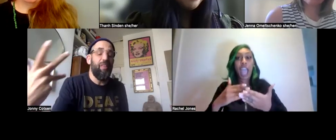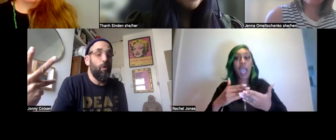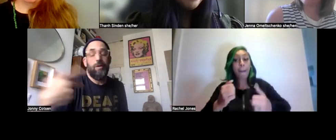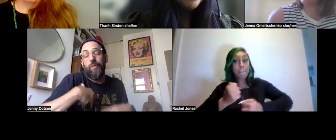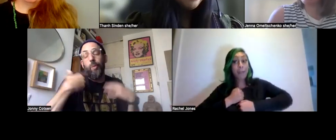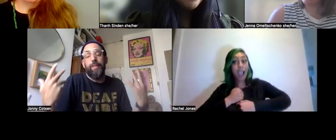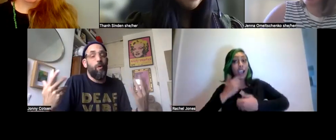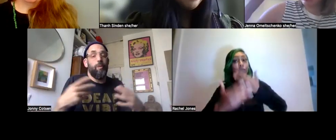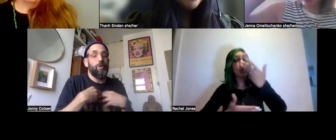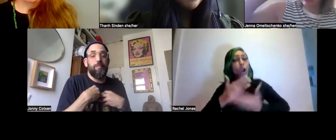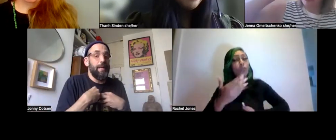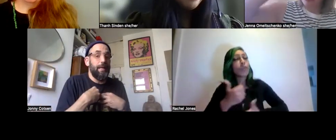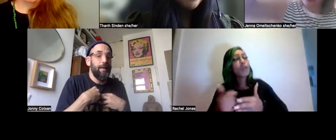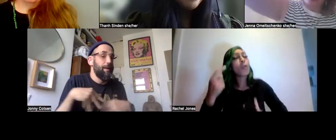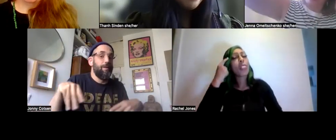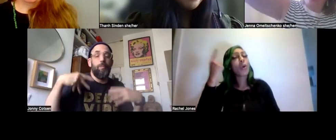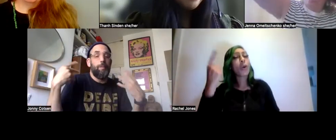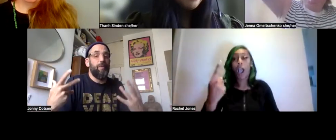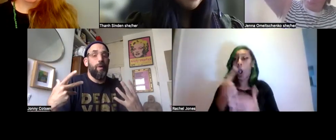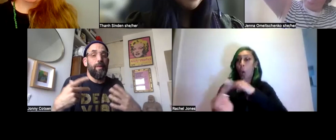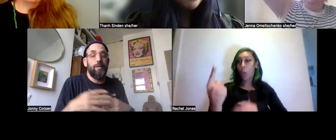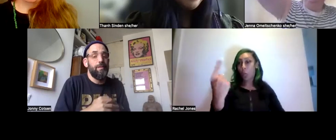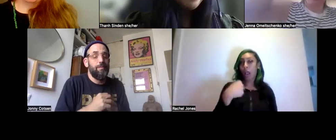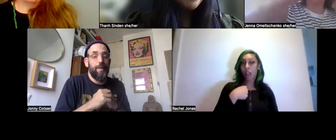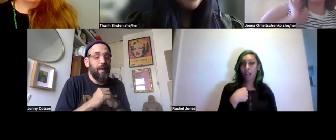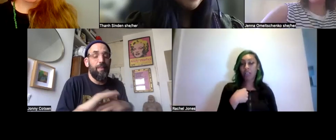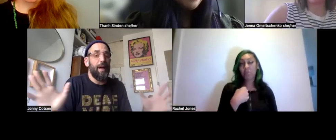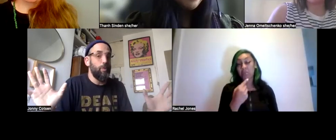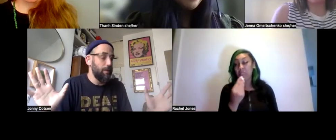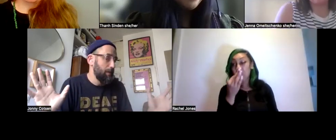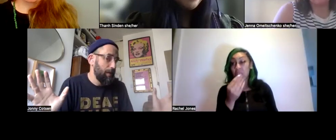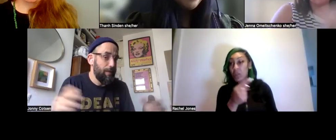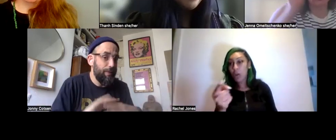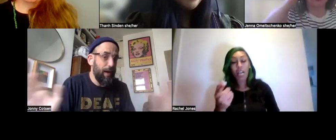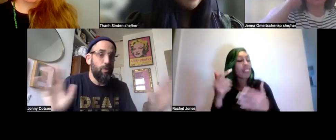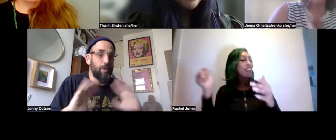And I've always thought it'd be just me or maybe a few others, but there are